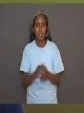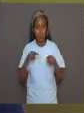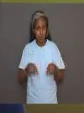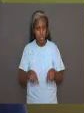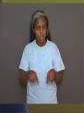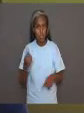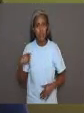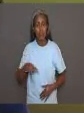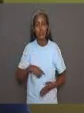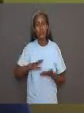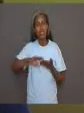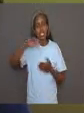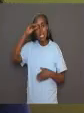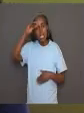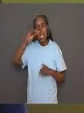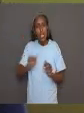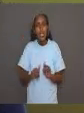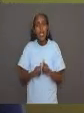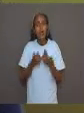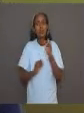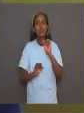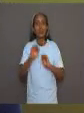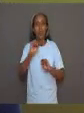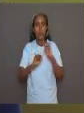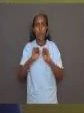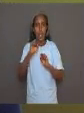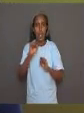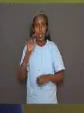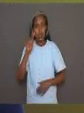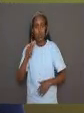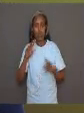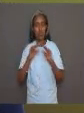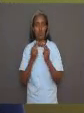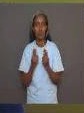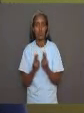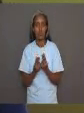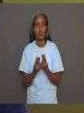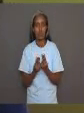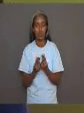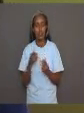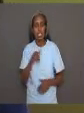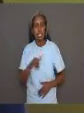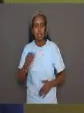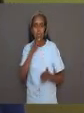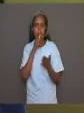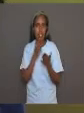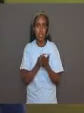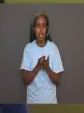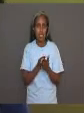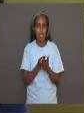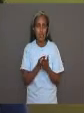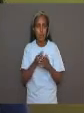Today, we will learn how to compare two groups of similar data